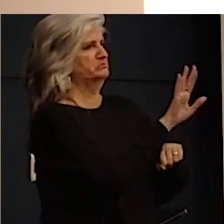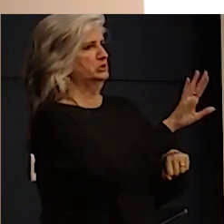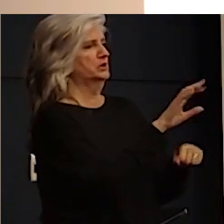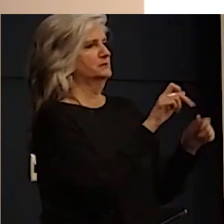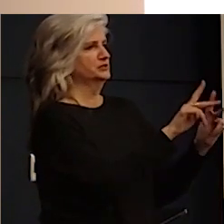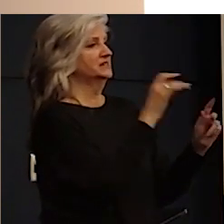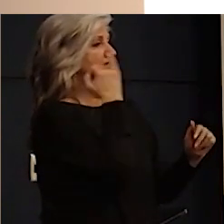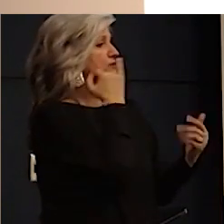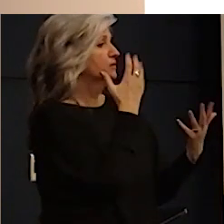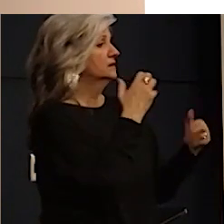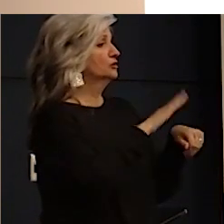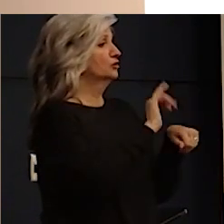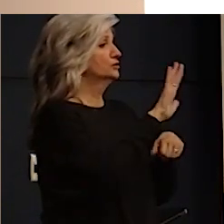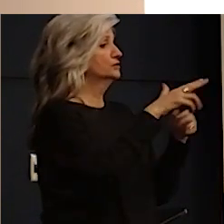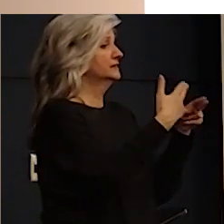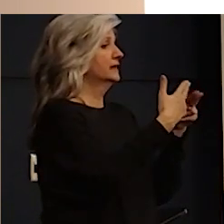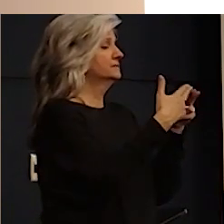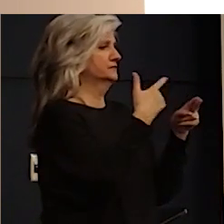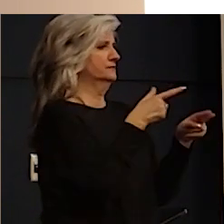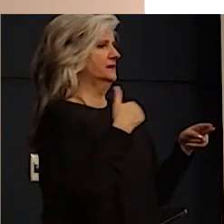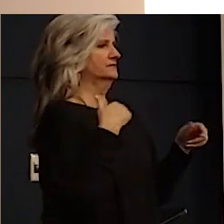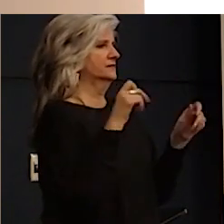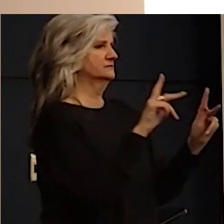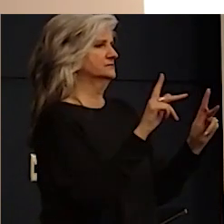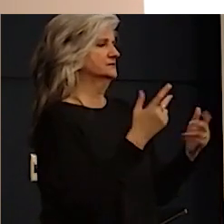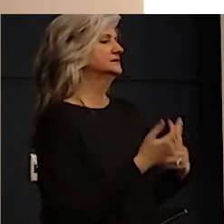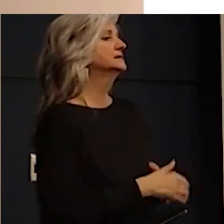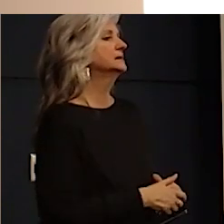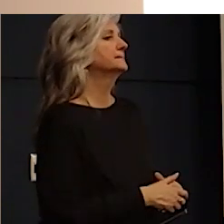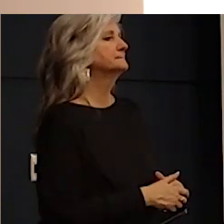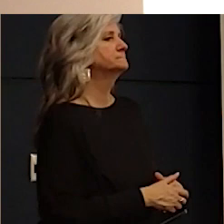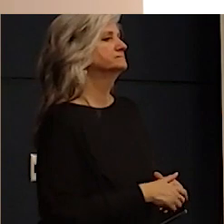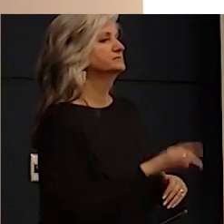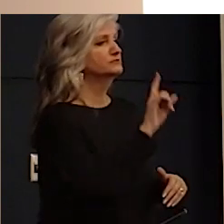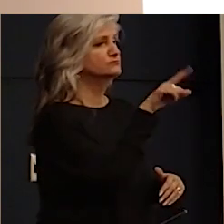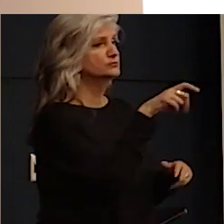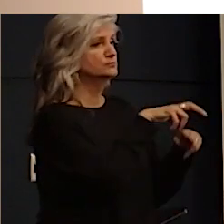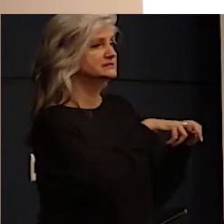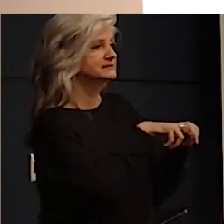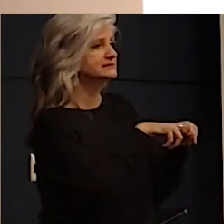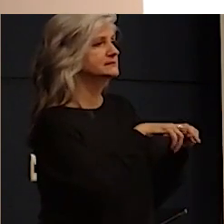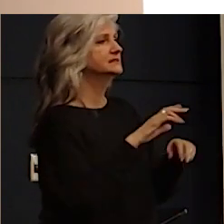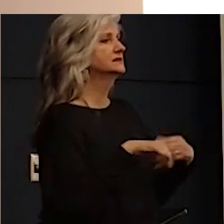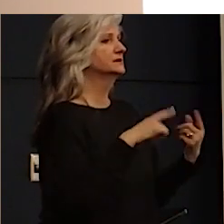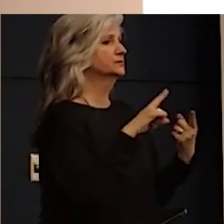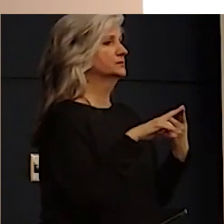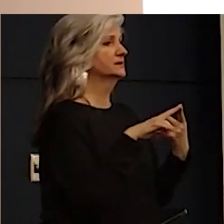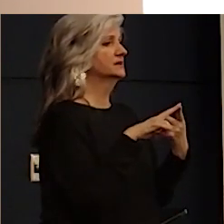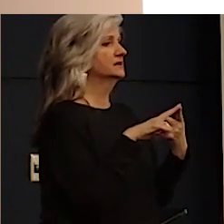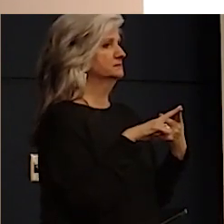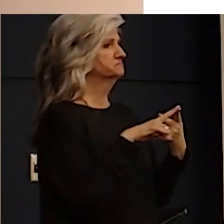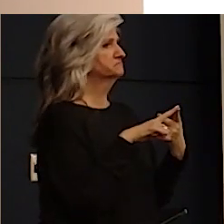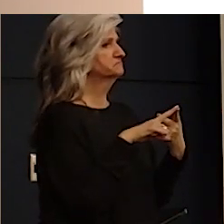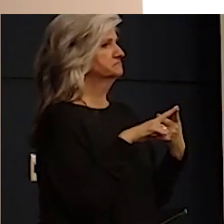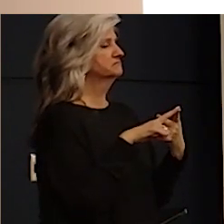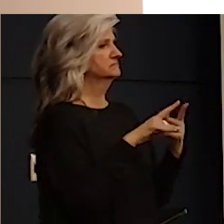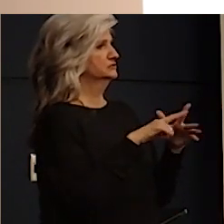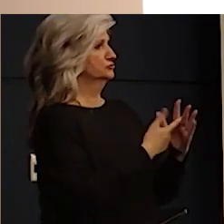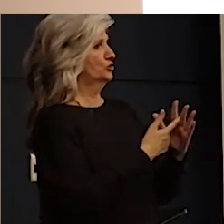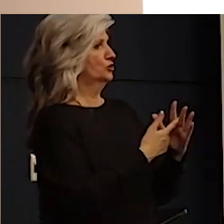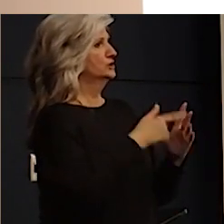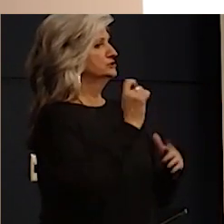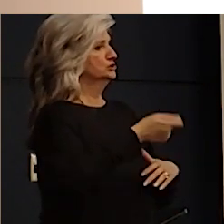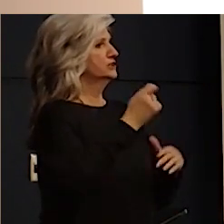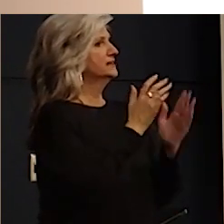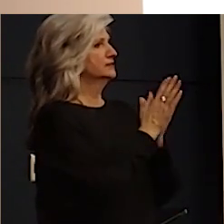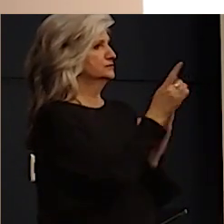call on you when it's your turn, so you have that chance. Go and take your seat. When the hearing starts, the judge will ask you to